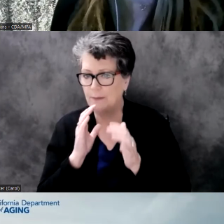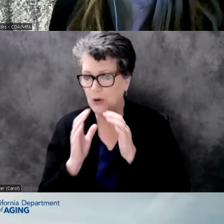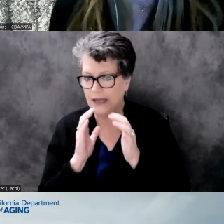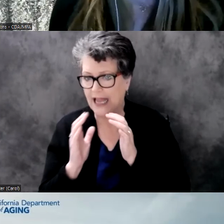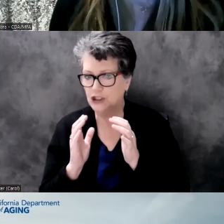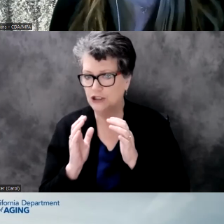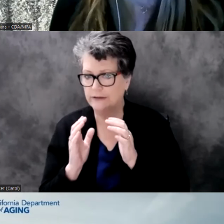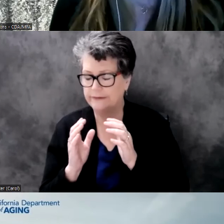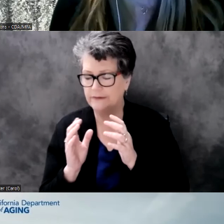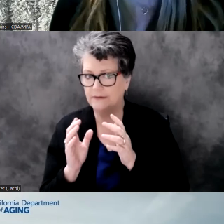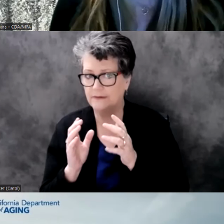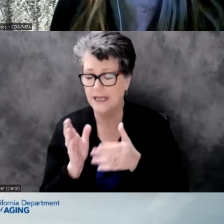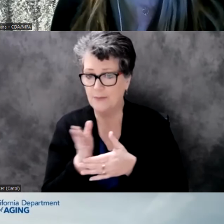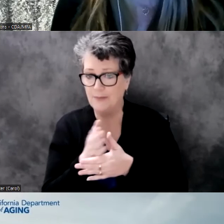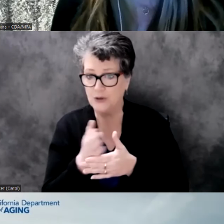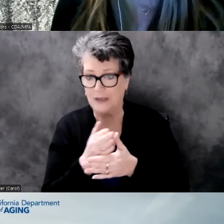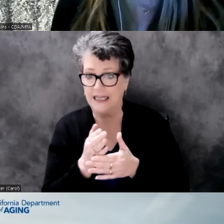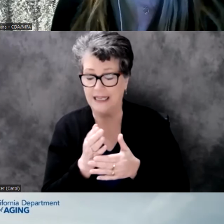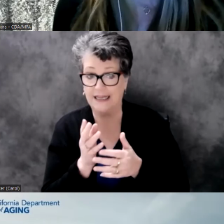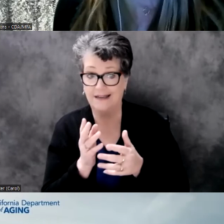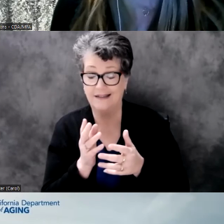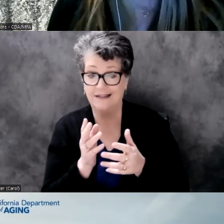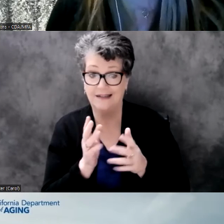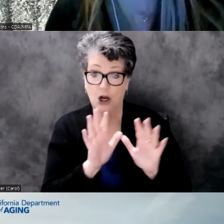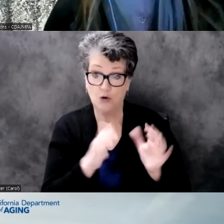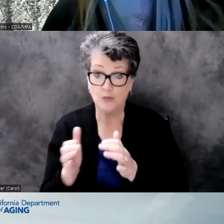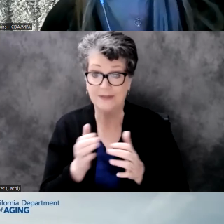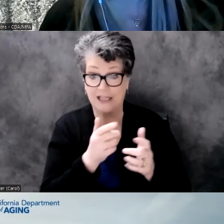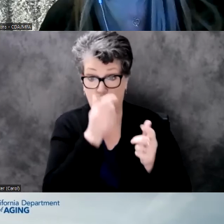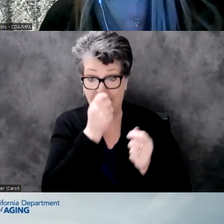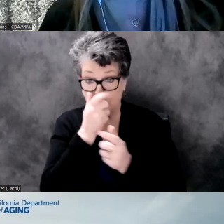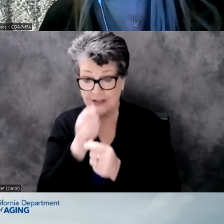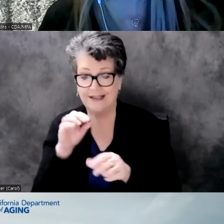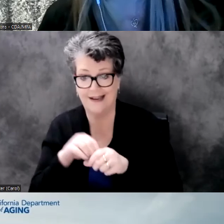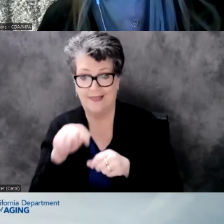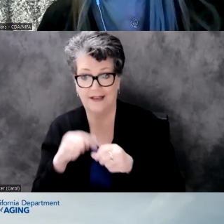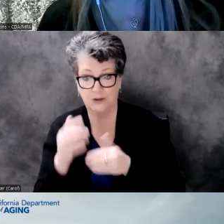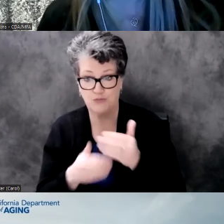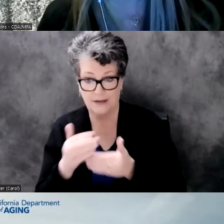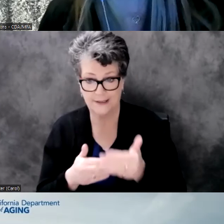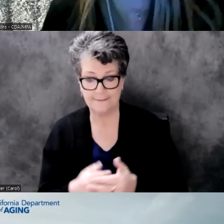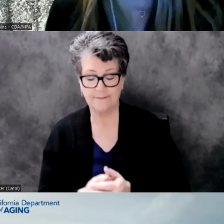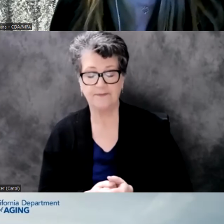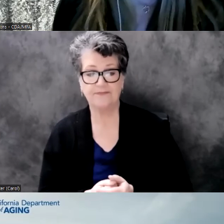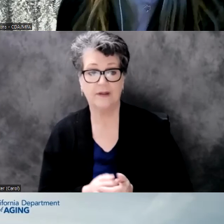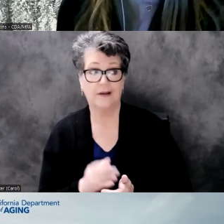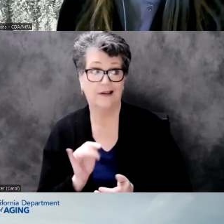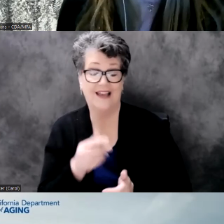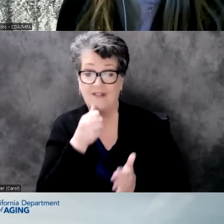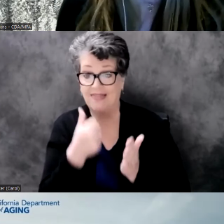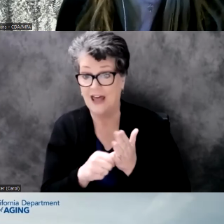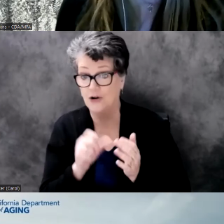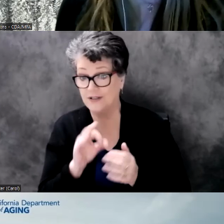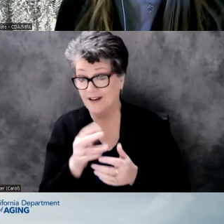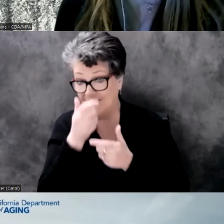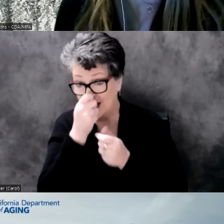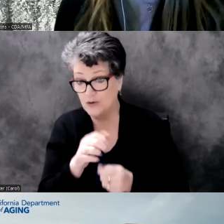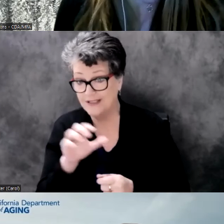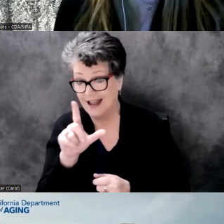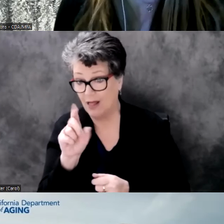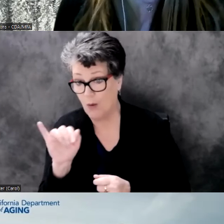between interested parties through this process. if you're going to have letters of interest, if you're going to have a